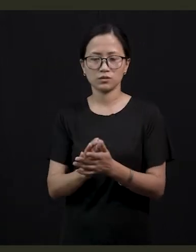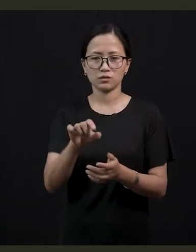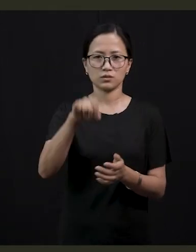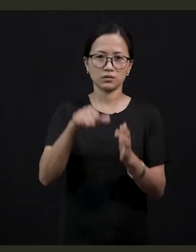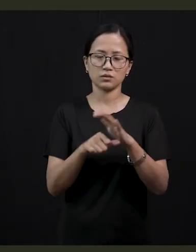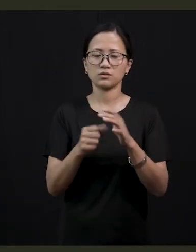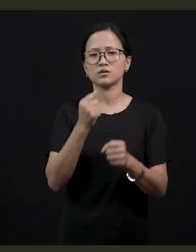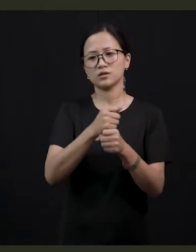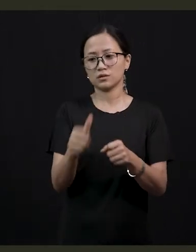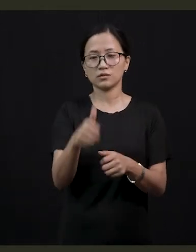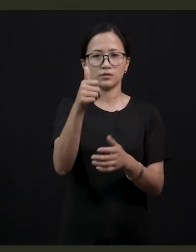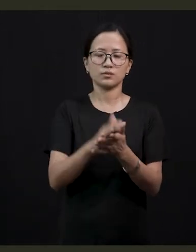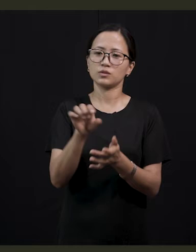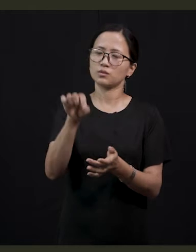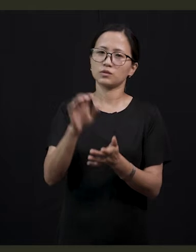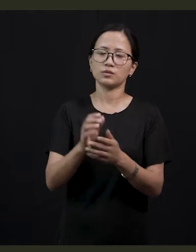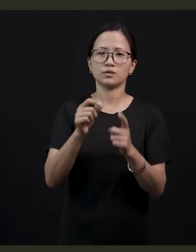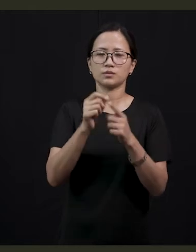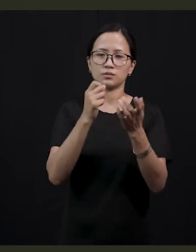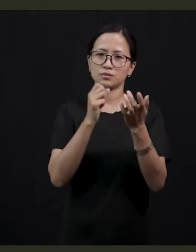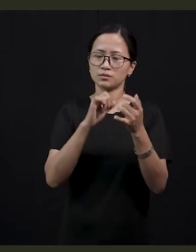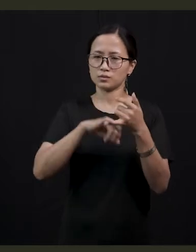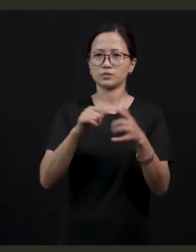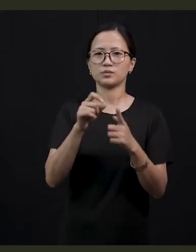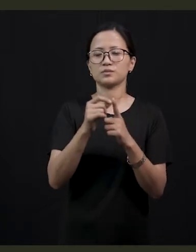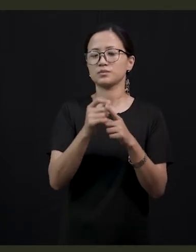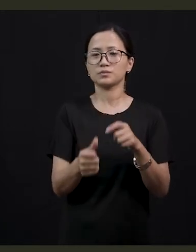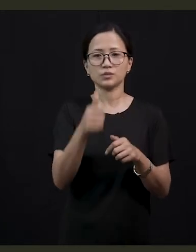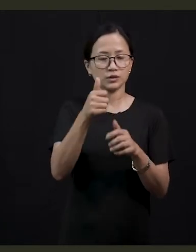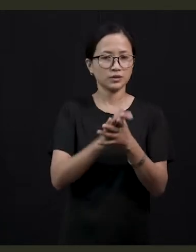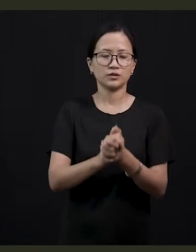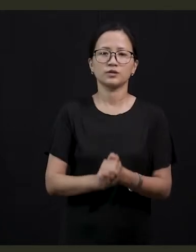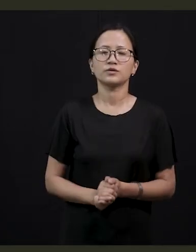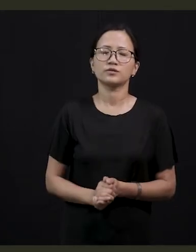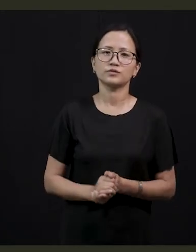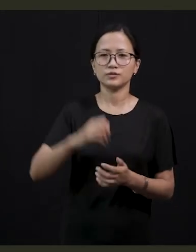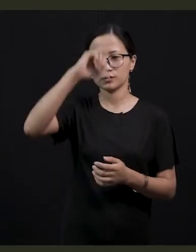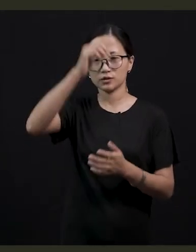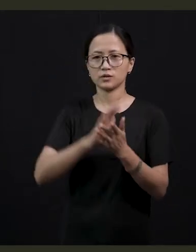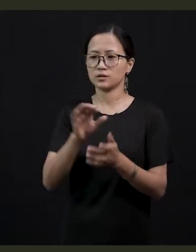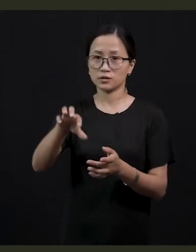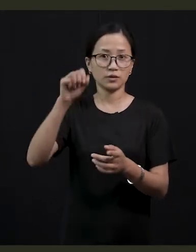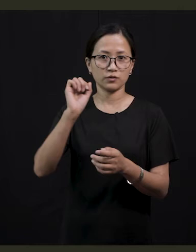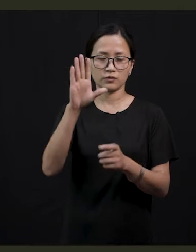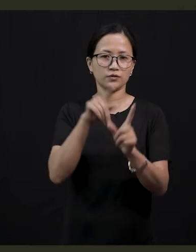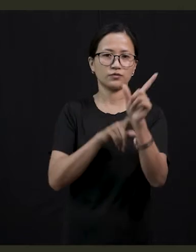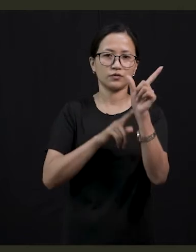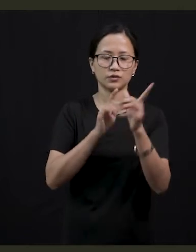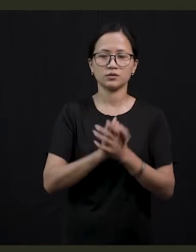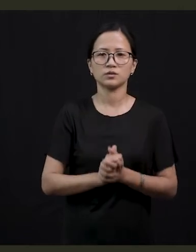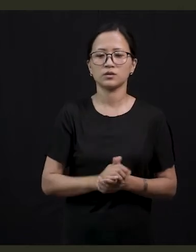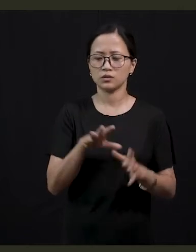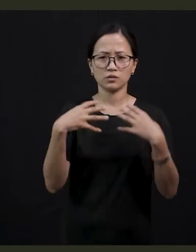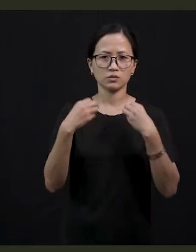he's just appointed, and he's appointed by the President of India, and he's elected for 5 years. Now when and if